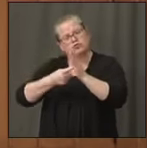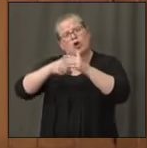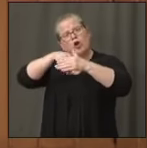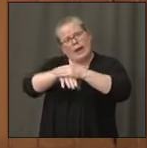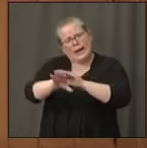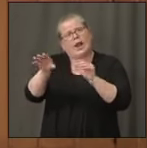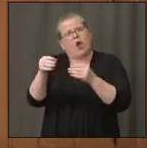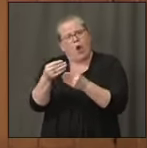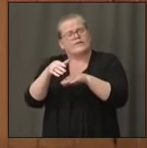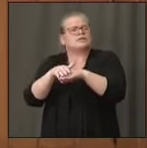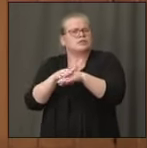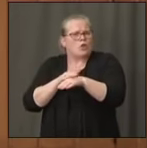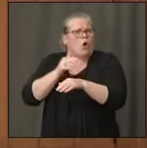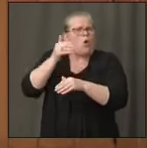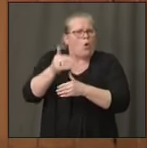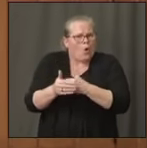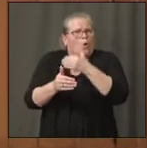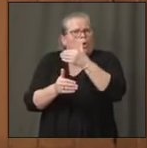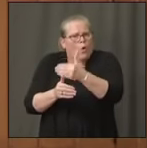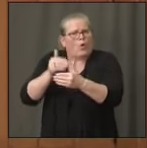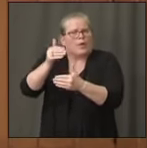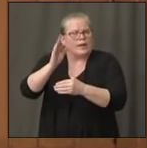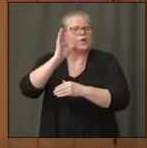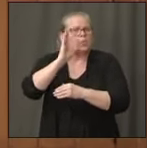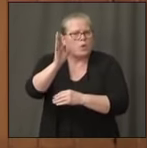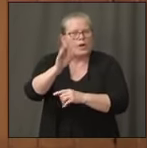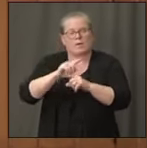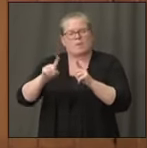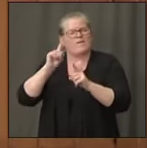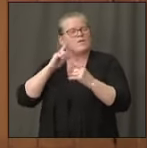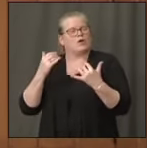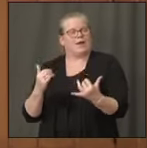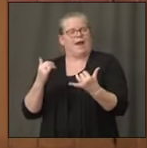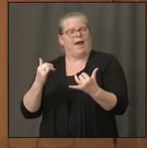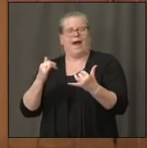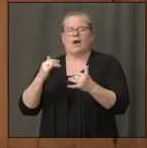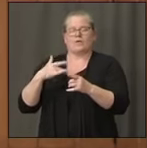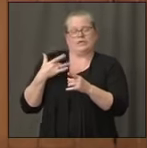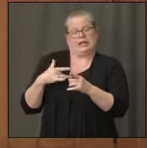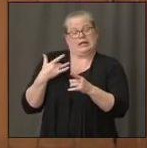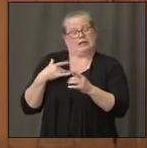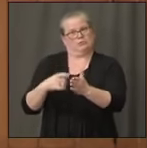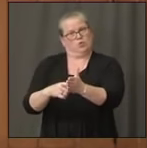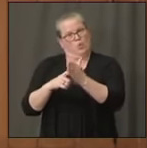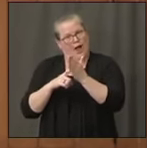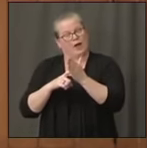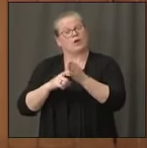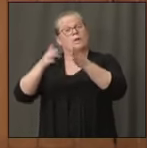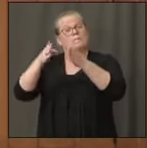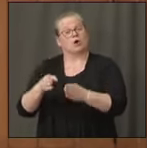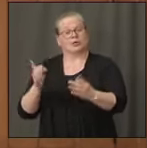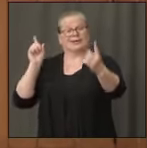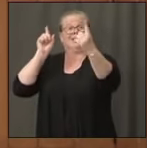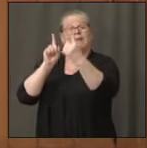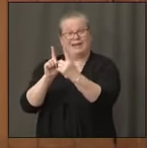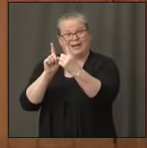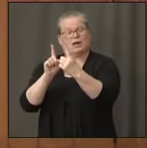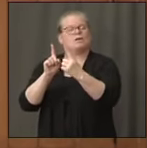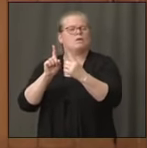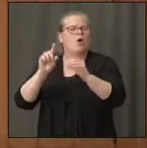again, we want to keep that only to really activities that are required to be done in person and try to, again, keep the physical distancing,